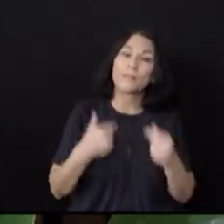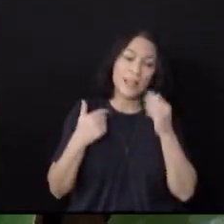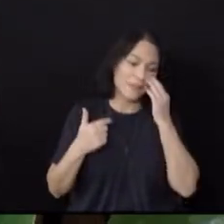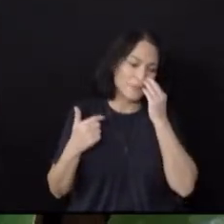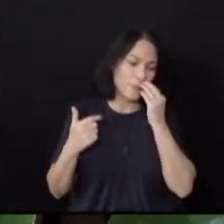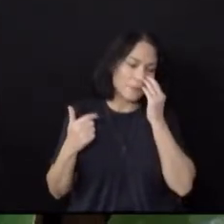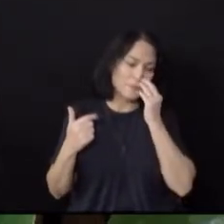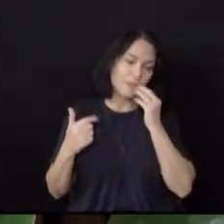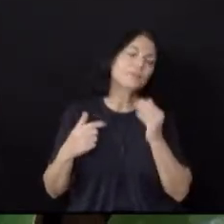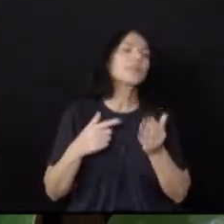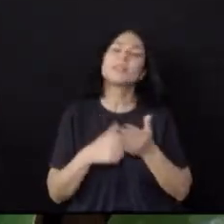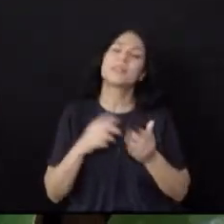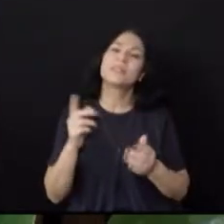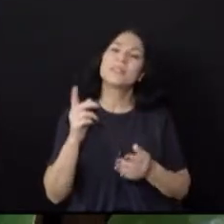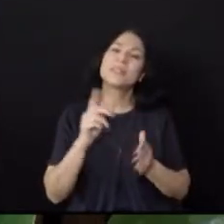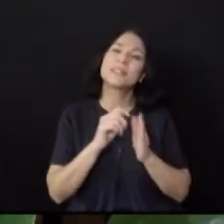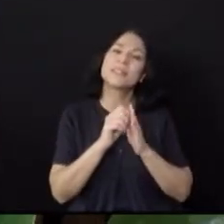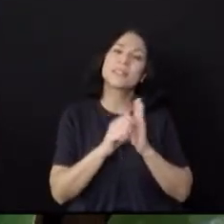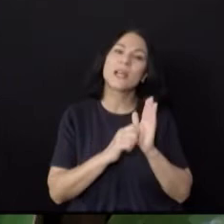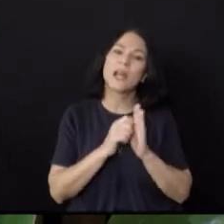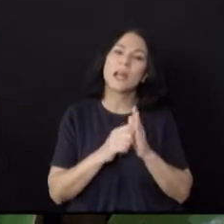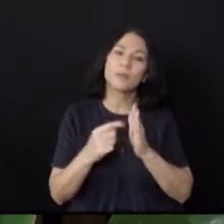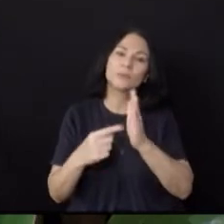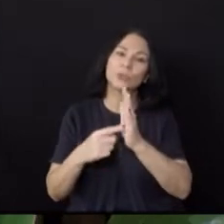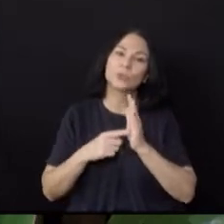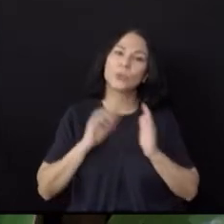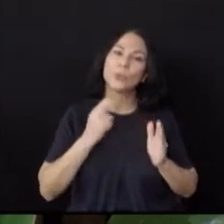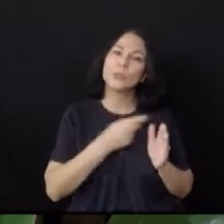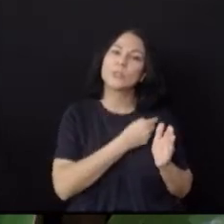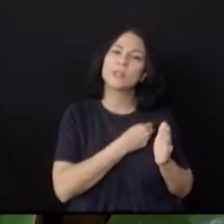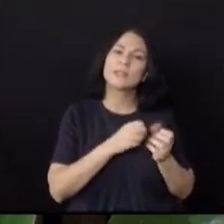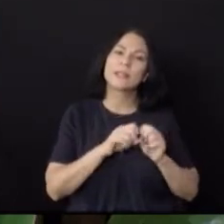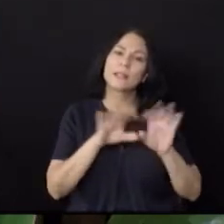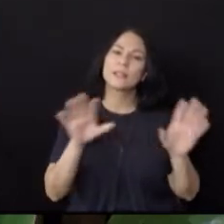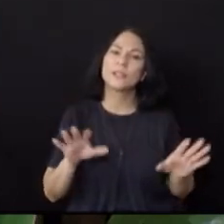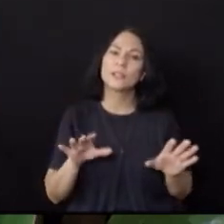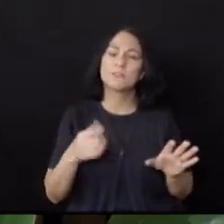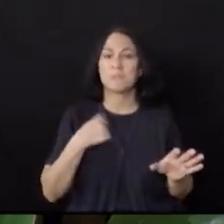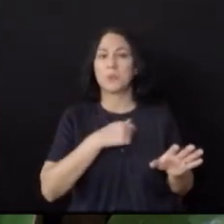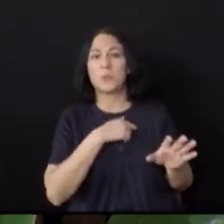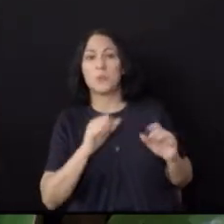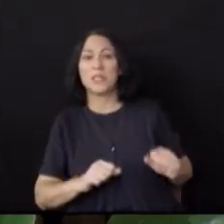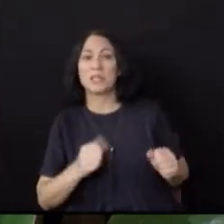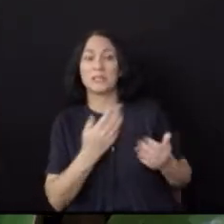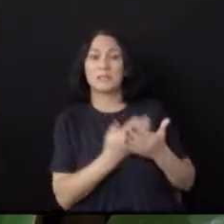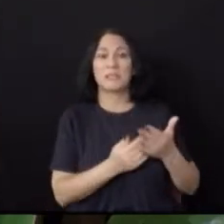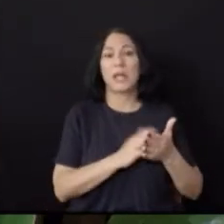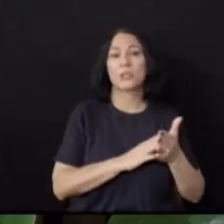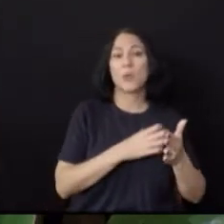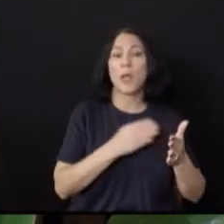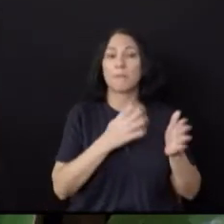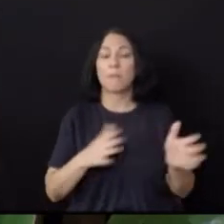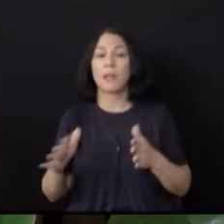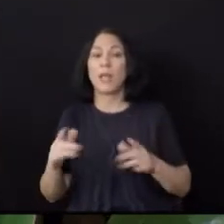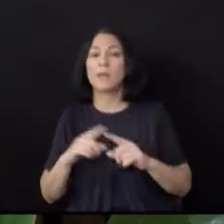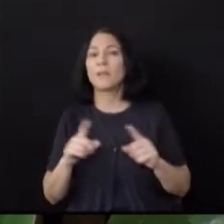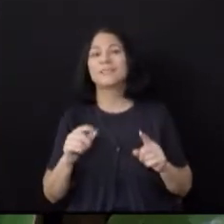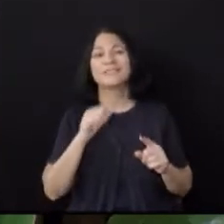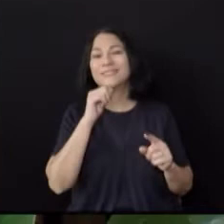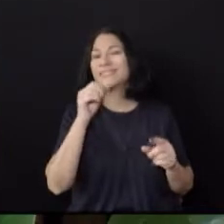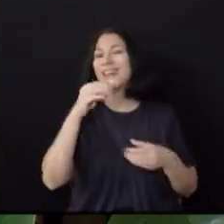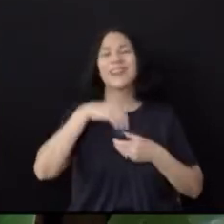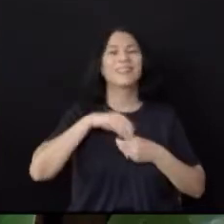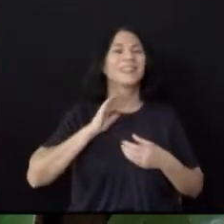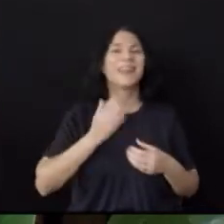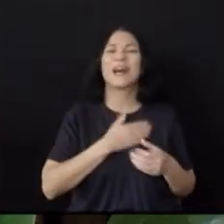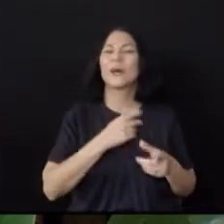clearly that just because we can schedule things, just because we can plan things, doesn't mean that's all within our complete control. We